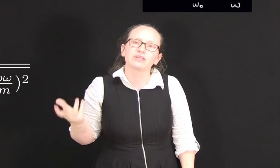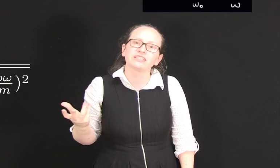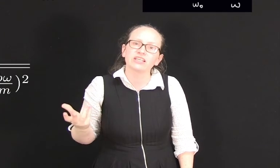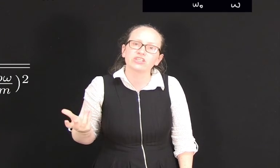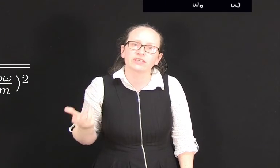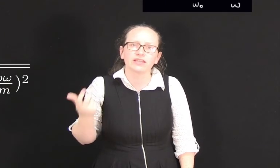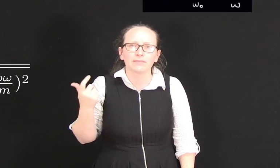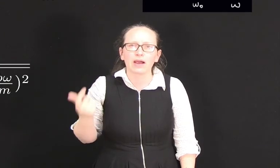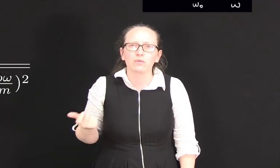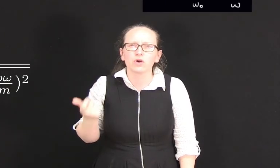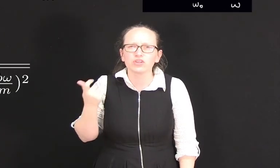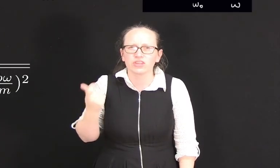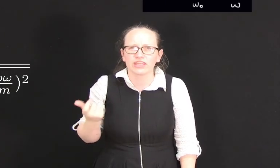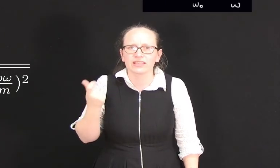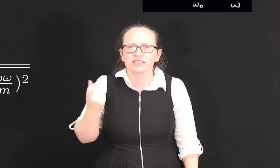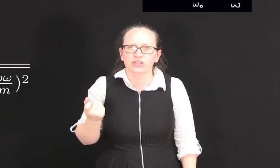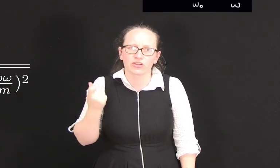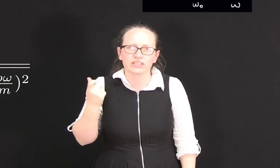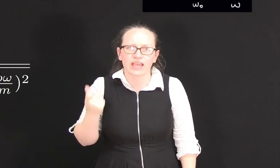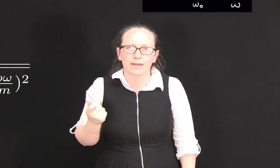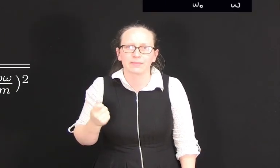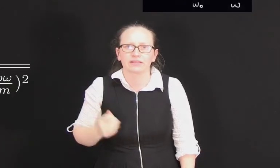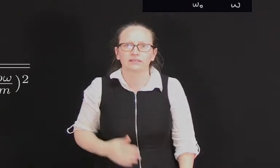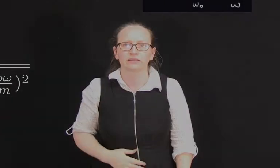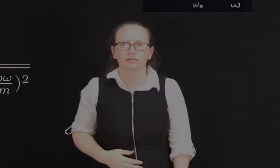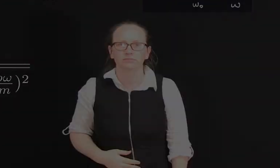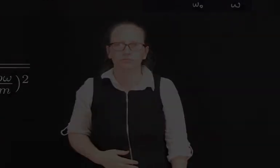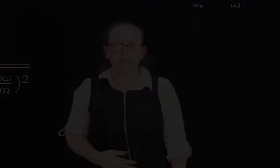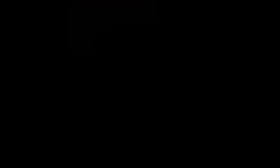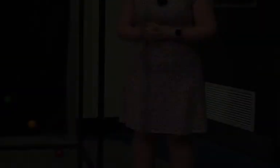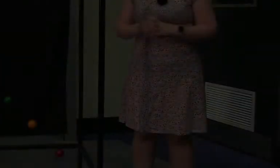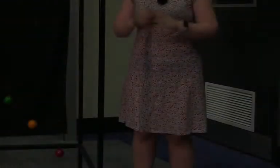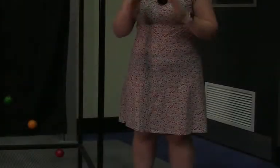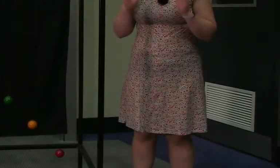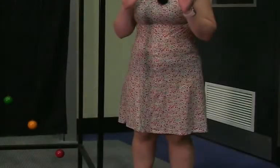bit of a prediction about what you think is going to happen.